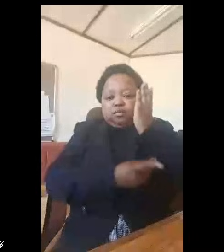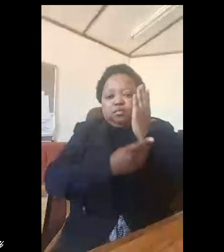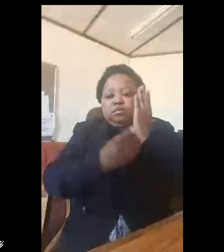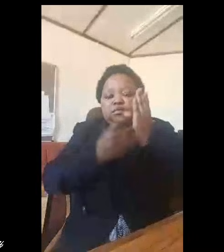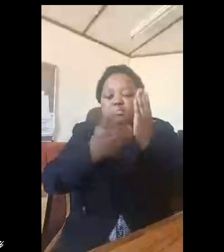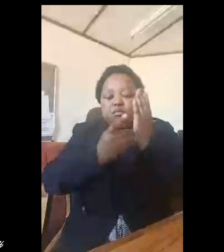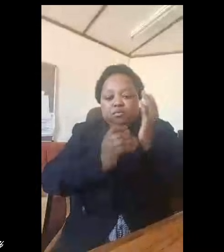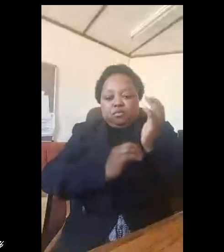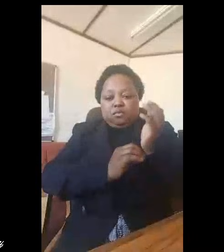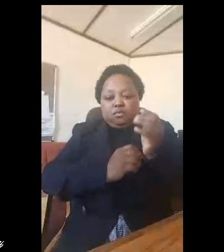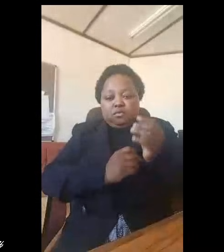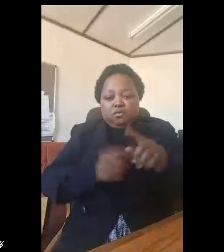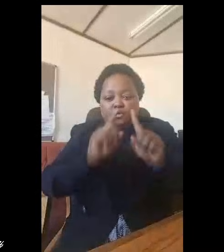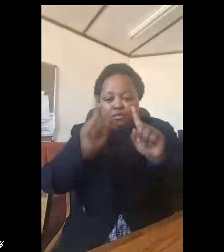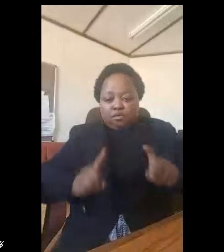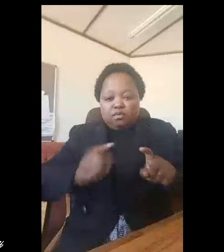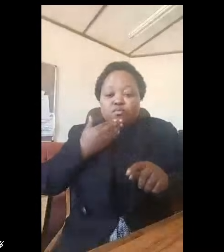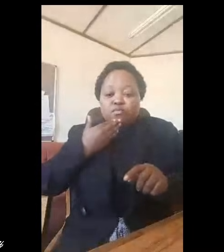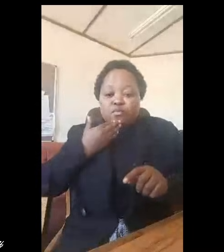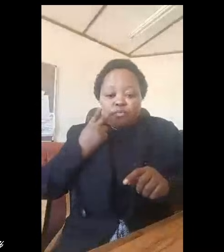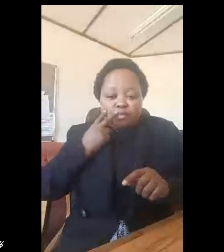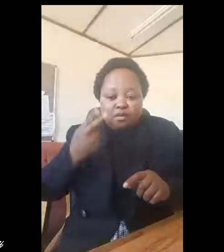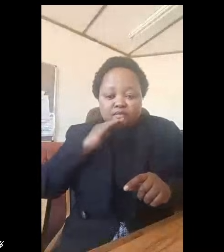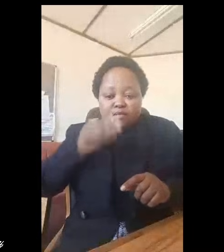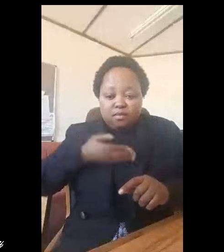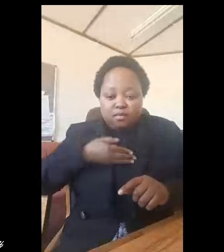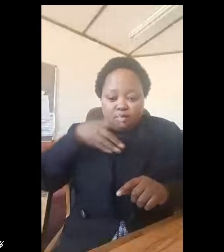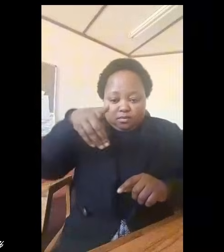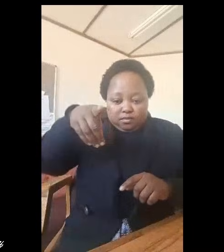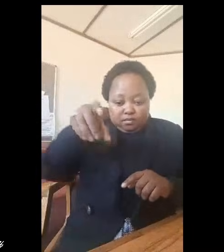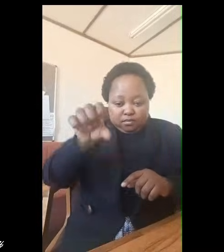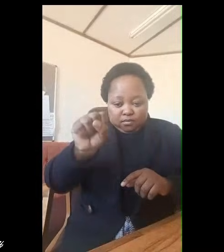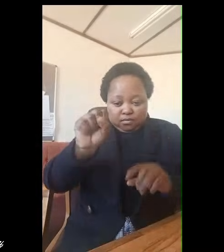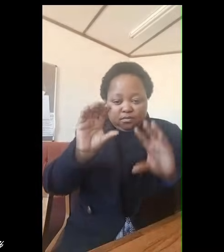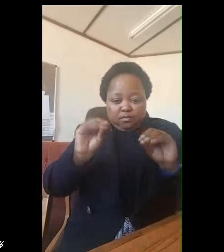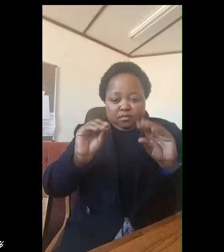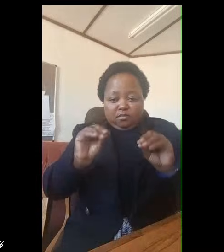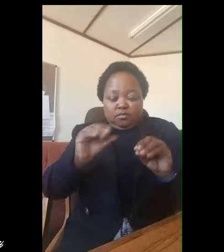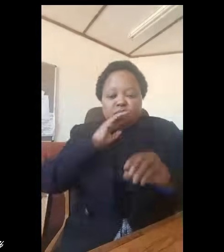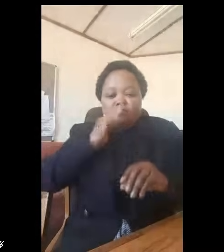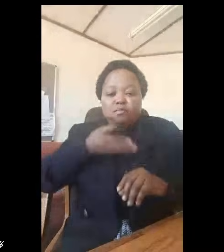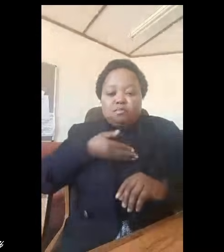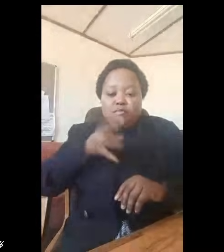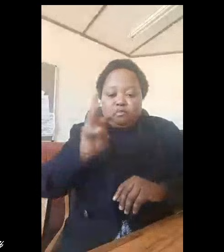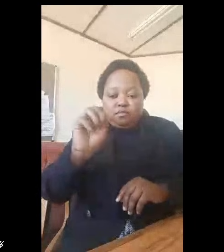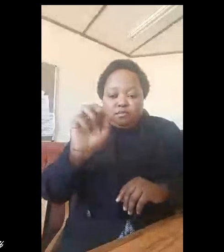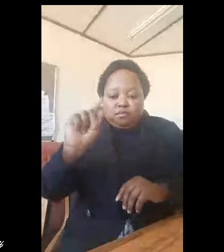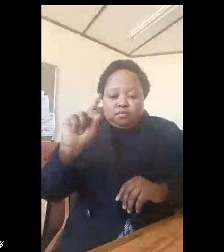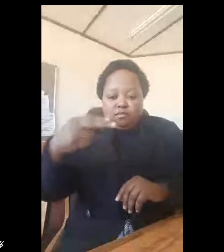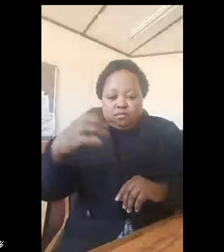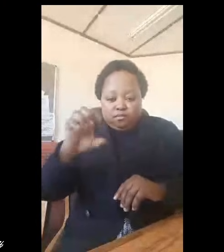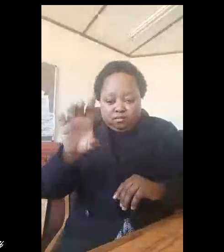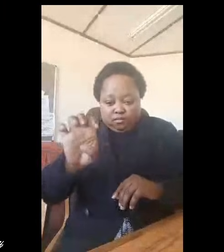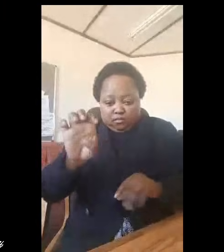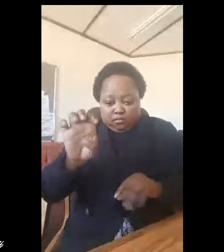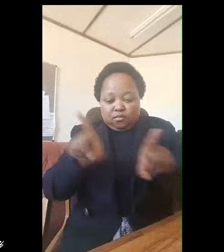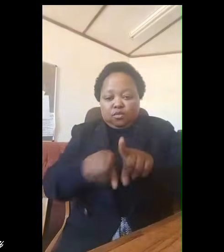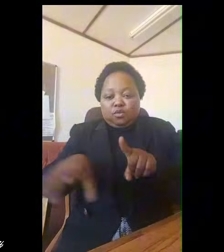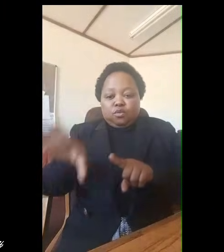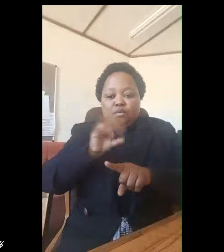recognize Ndate PS, Ndate Machele, and to our distinguished speakers as